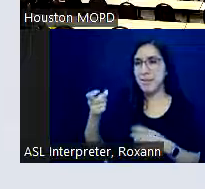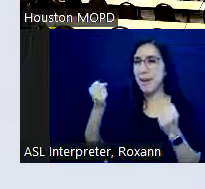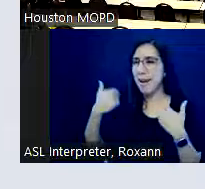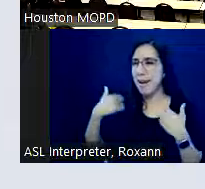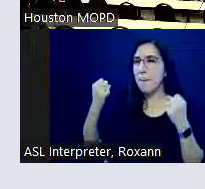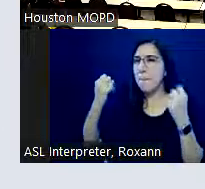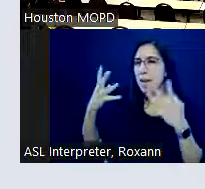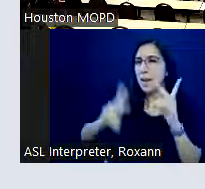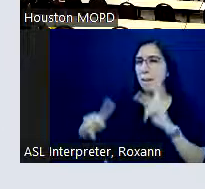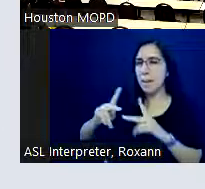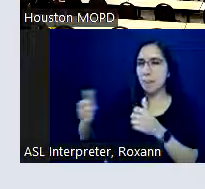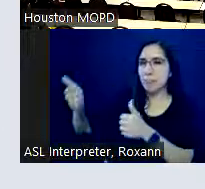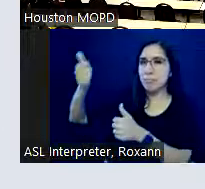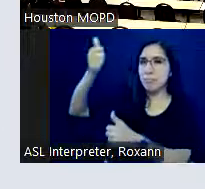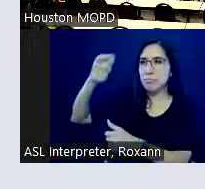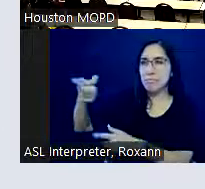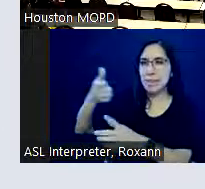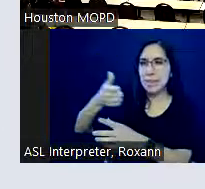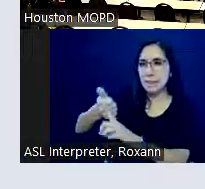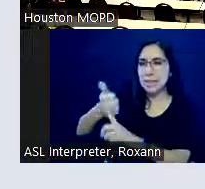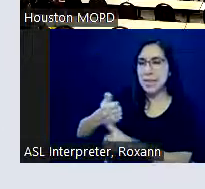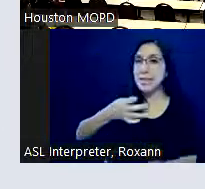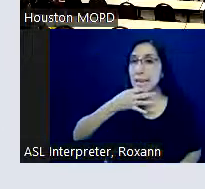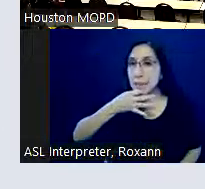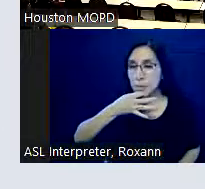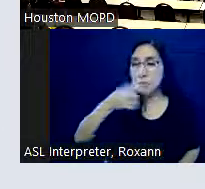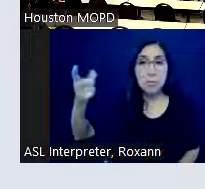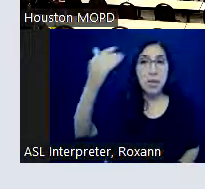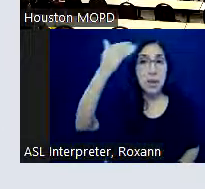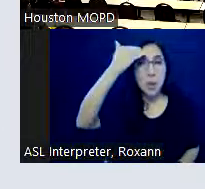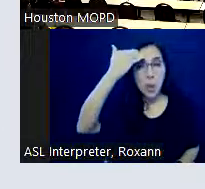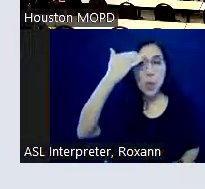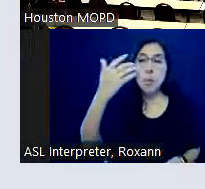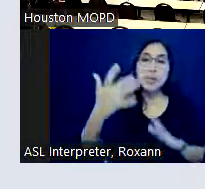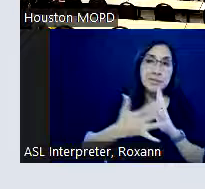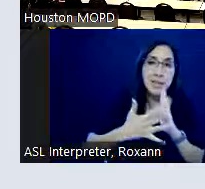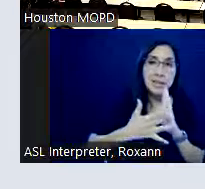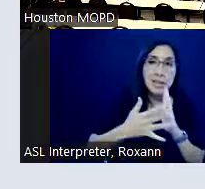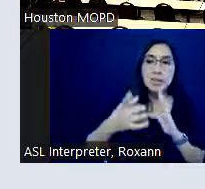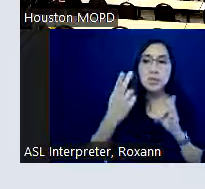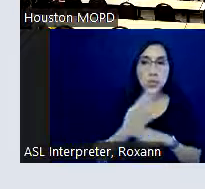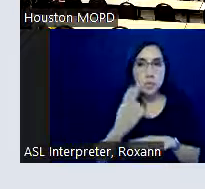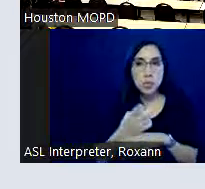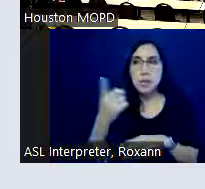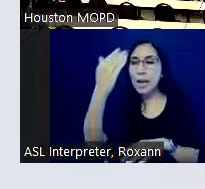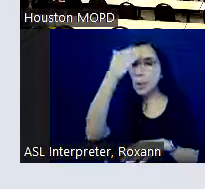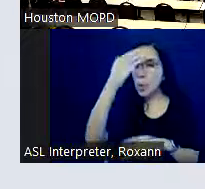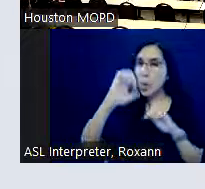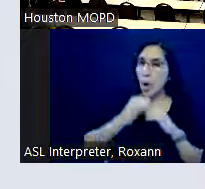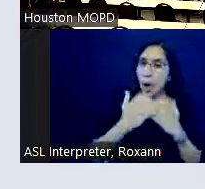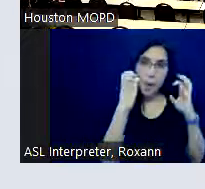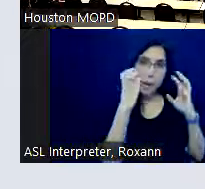accommodations, they know different techniques to use for training. A lot of companies have a difficult